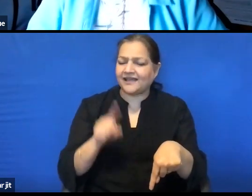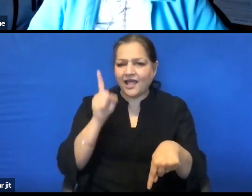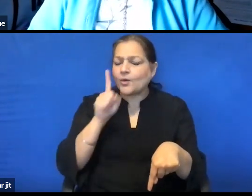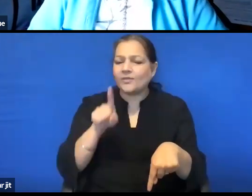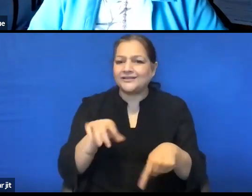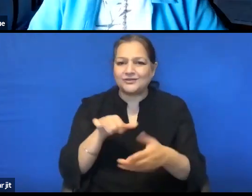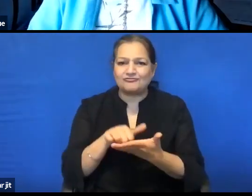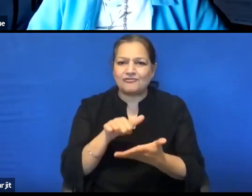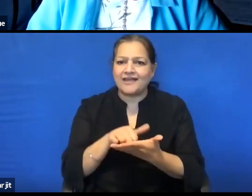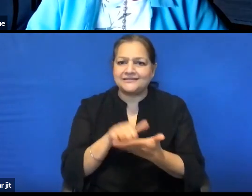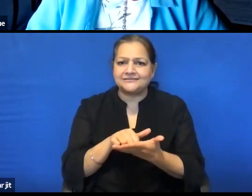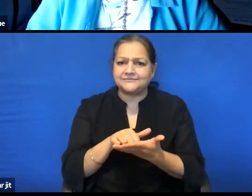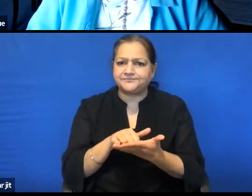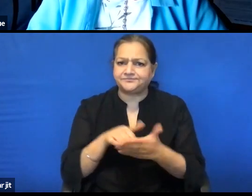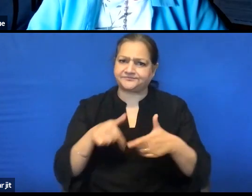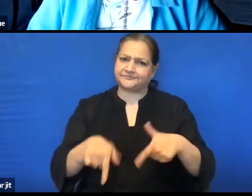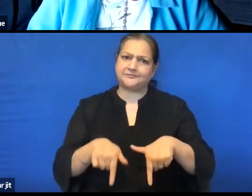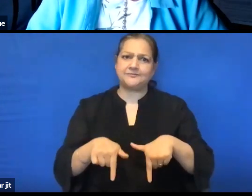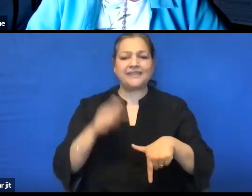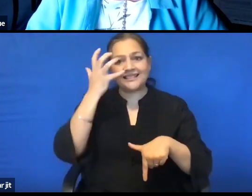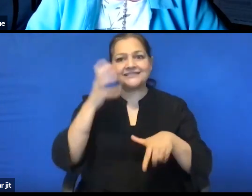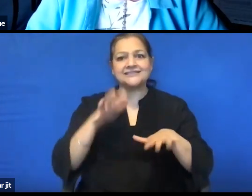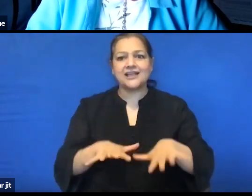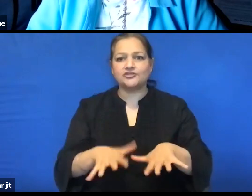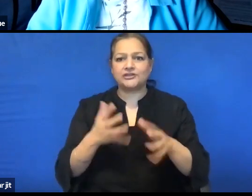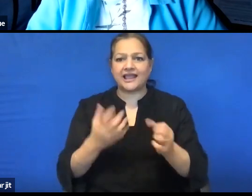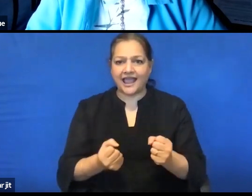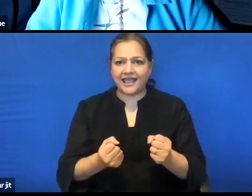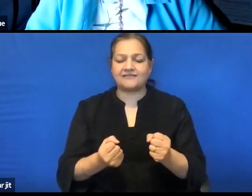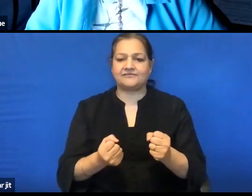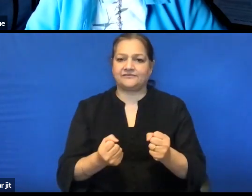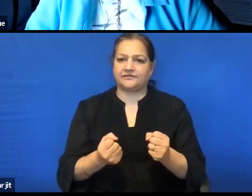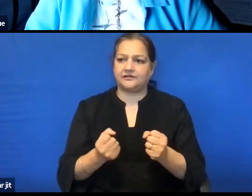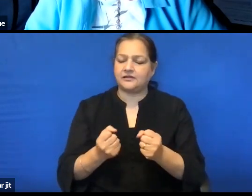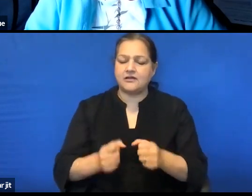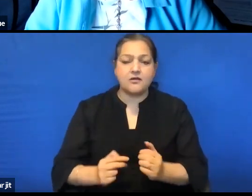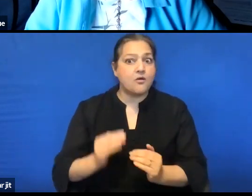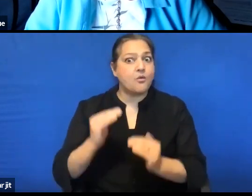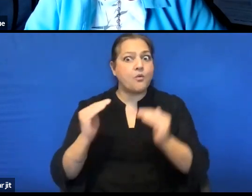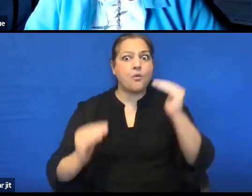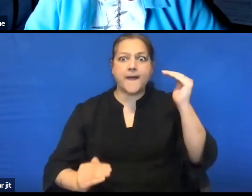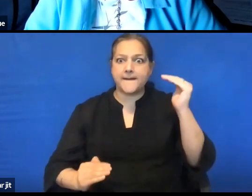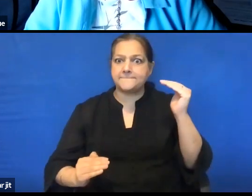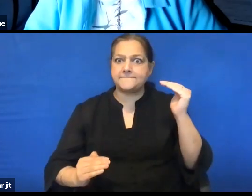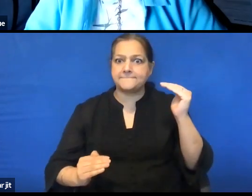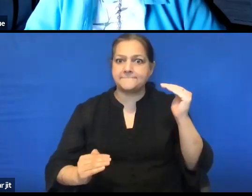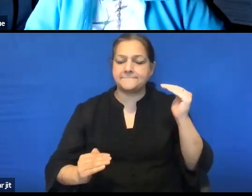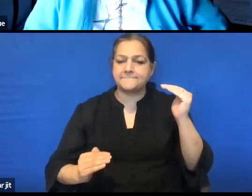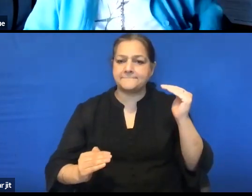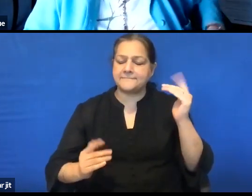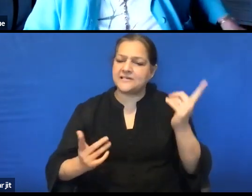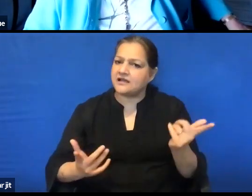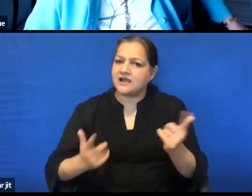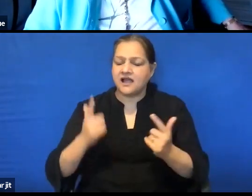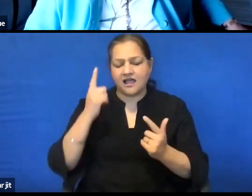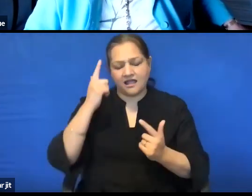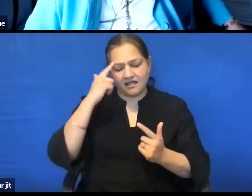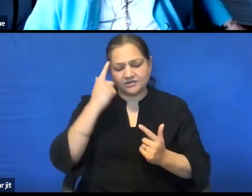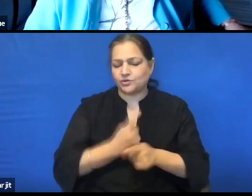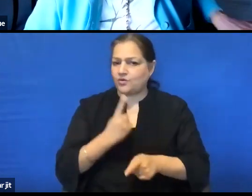cannot be right that in this country we have that level of inequality. And I remember saying to myself, I'm going to change